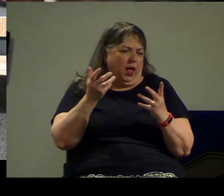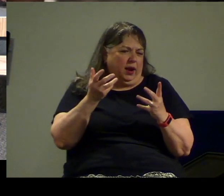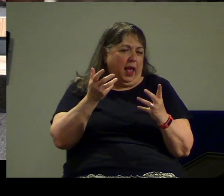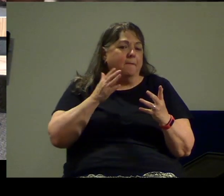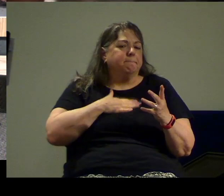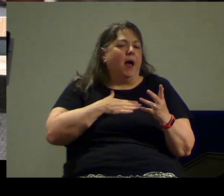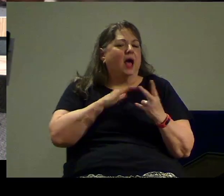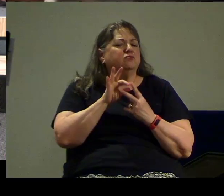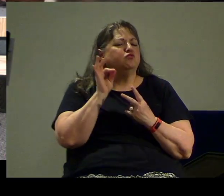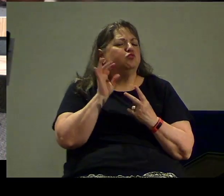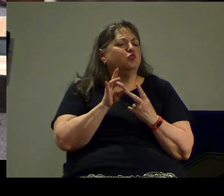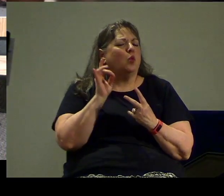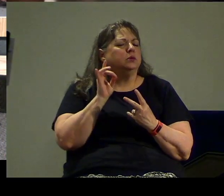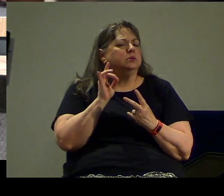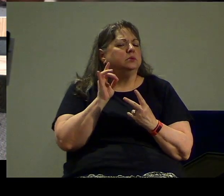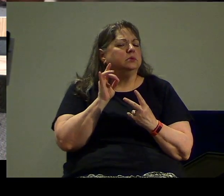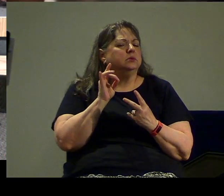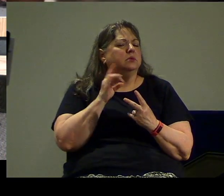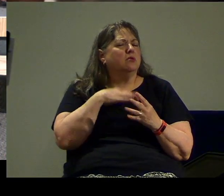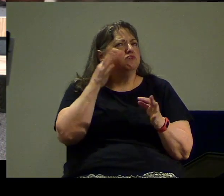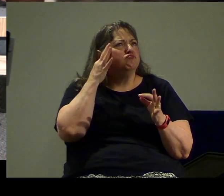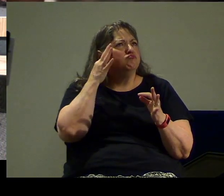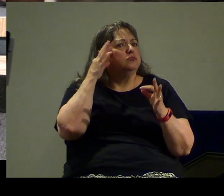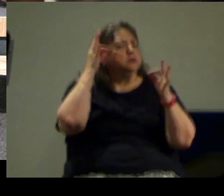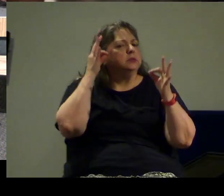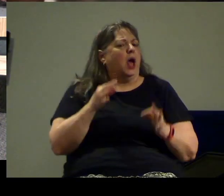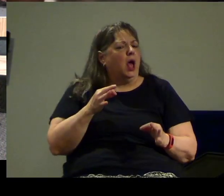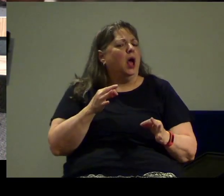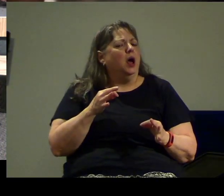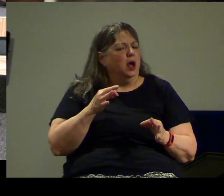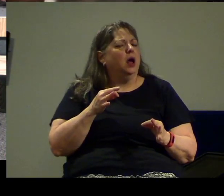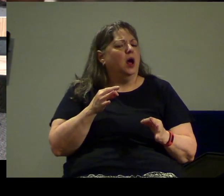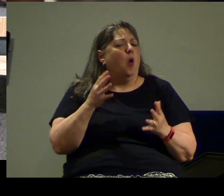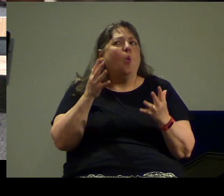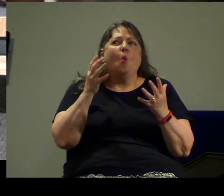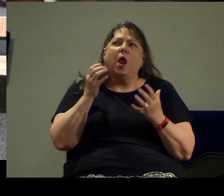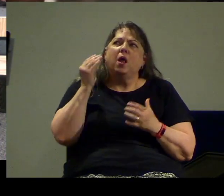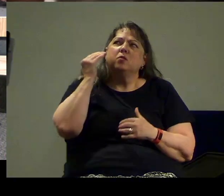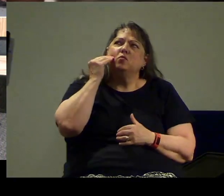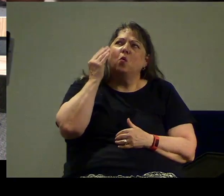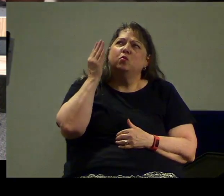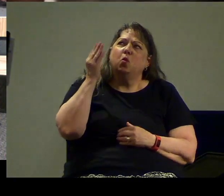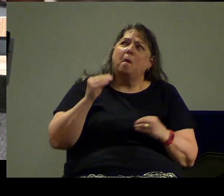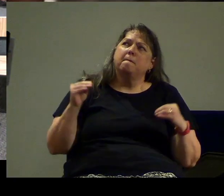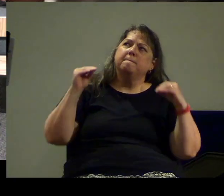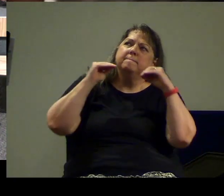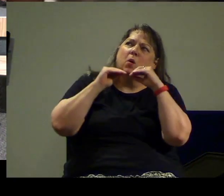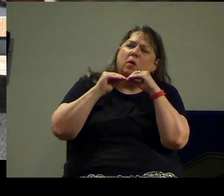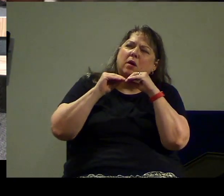choice to desire to know the Lord God Almighty.